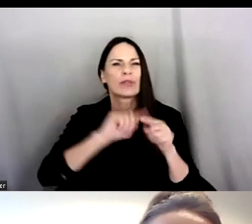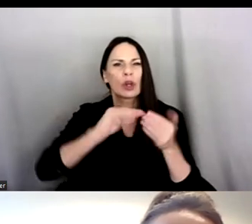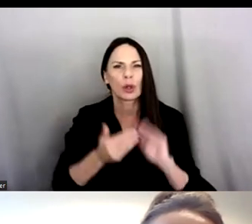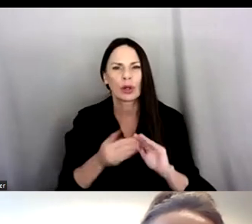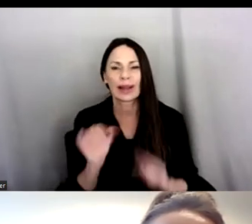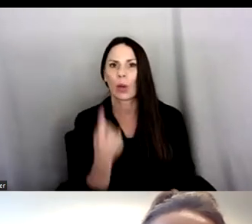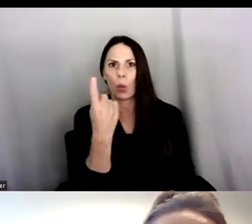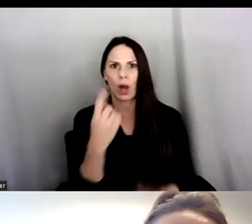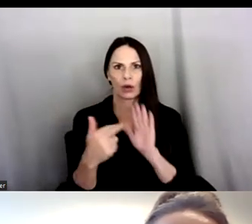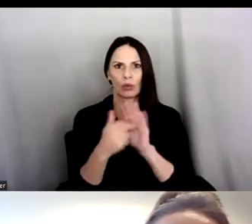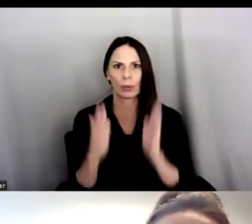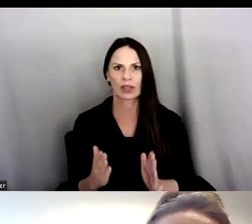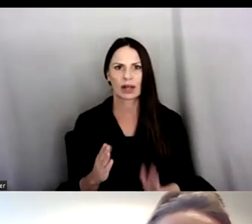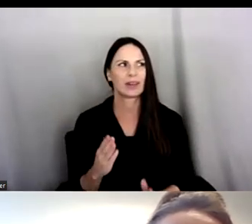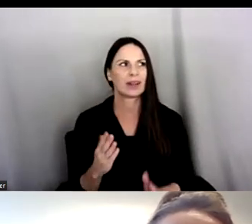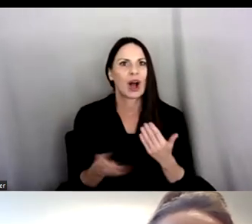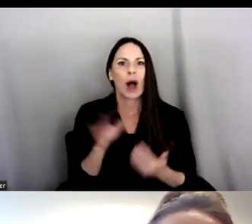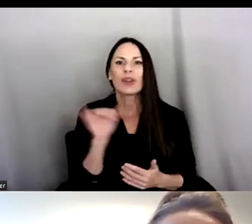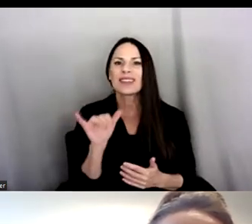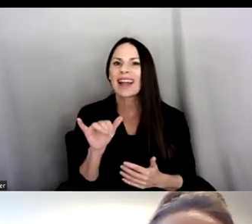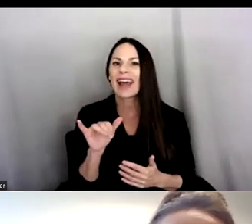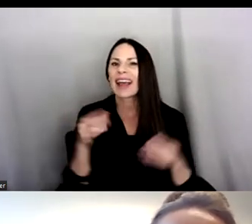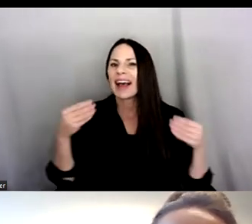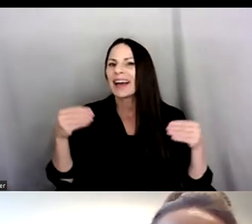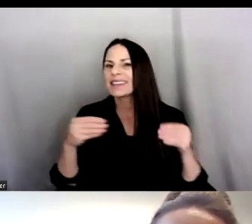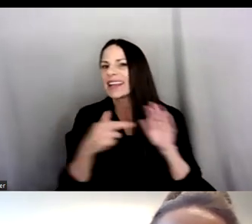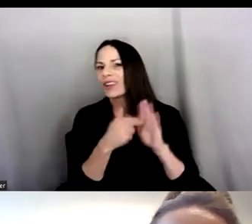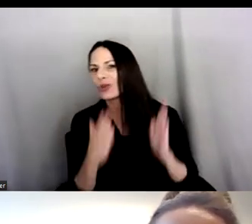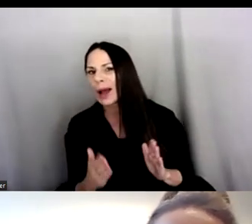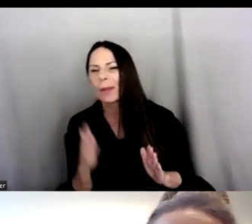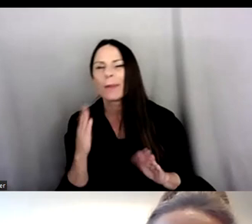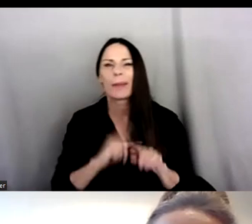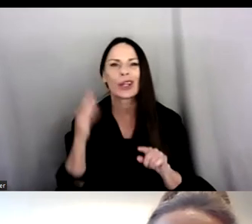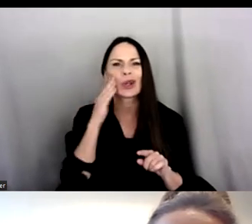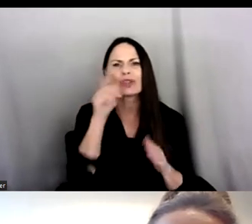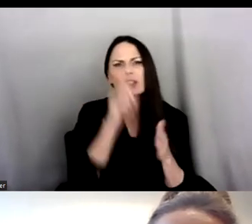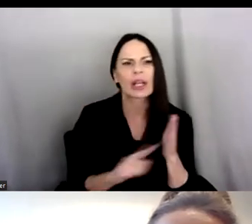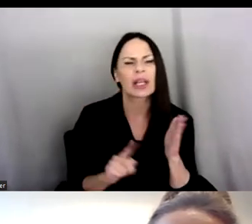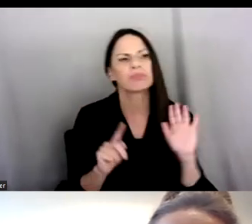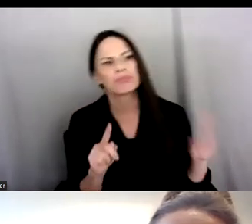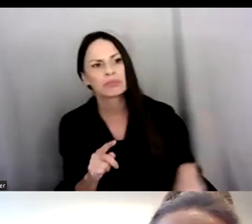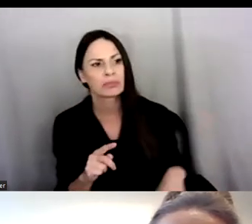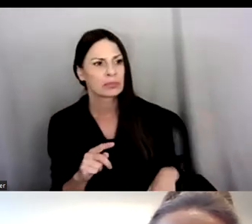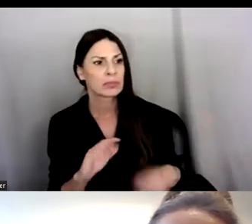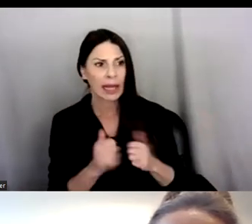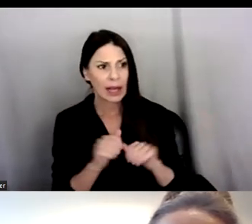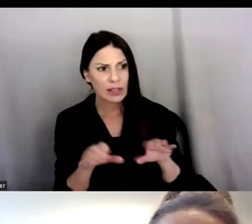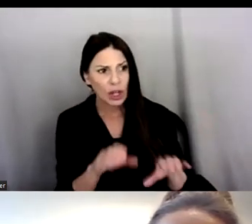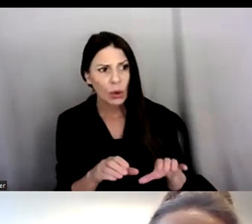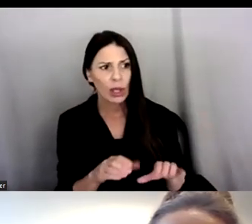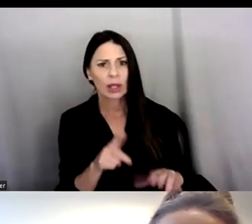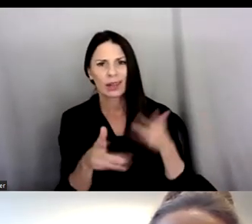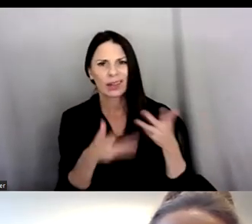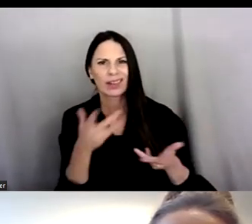of like, almost like a sales rep, but just checking in like, hey, how's it going? Who do you have working? Because you're not going to get a picture.